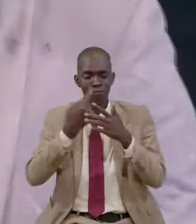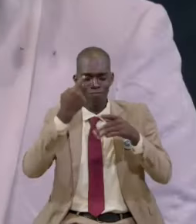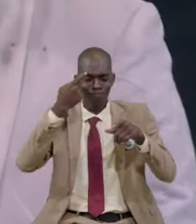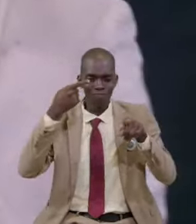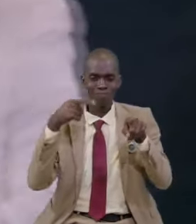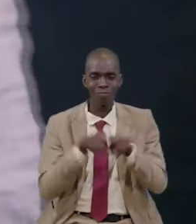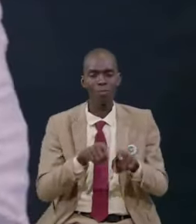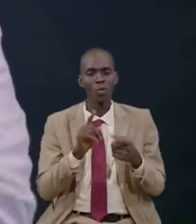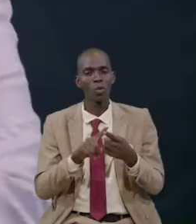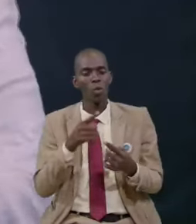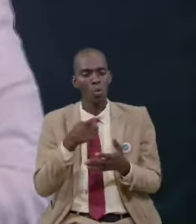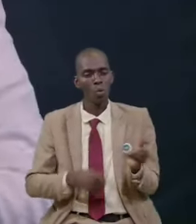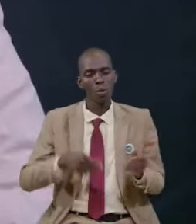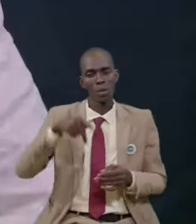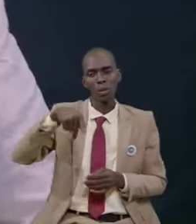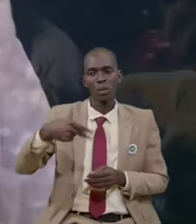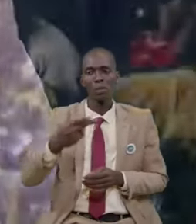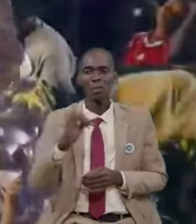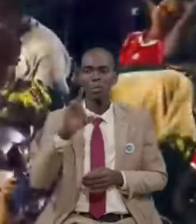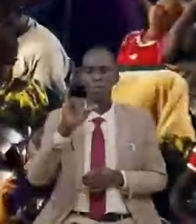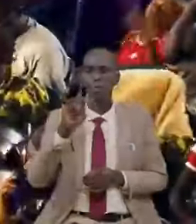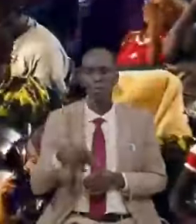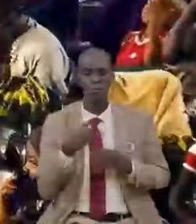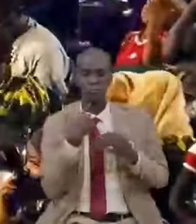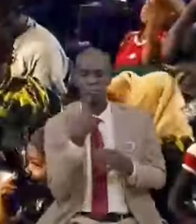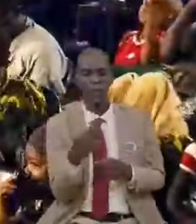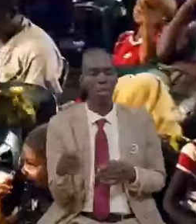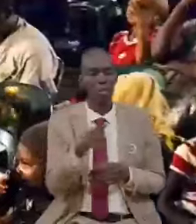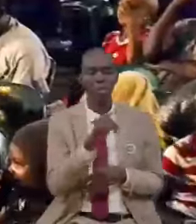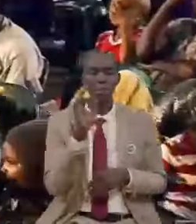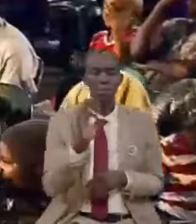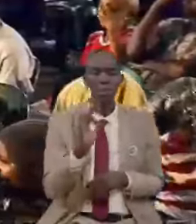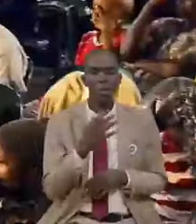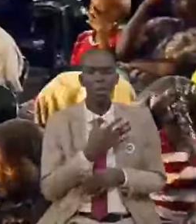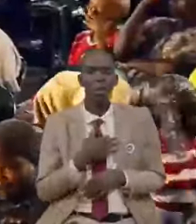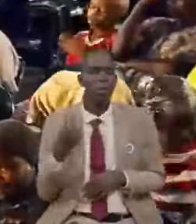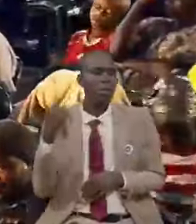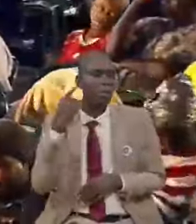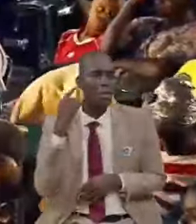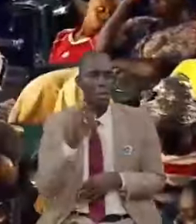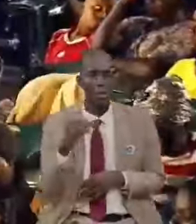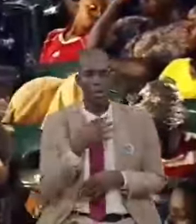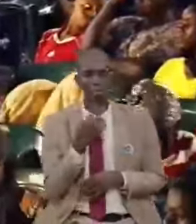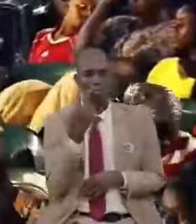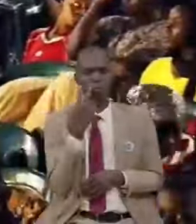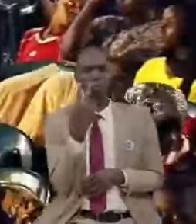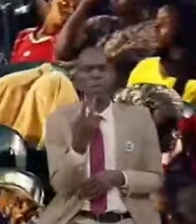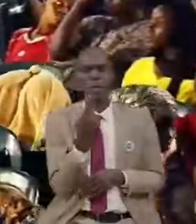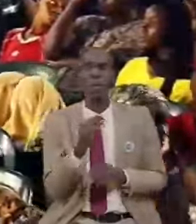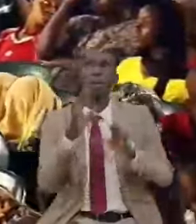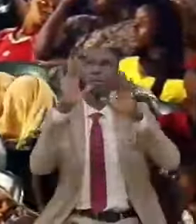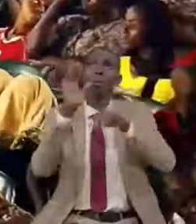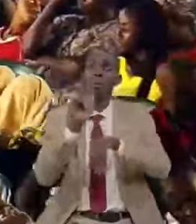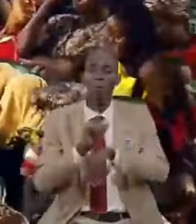then hearing and seeing the miracles which he did. Look at verse 7. In